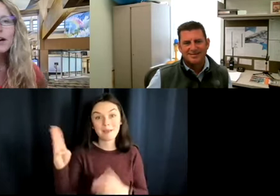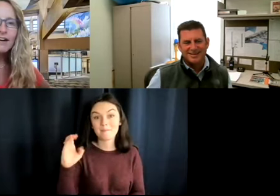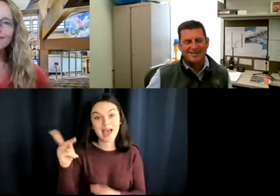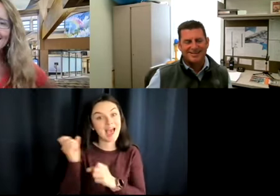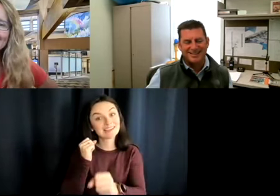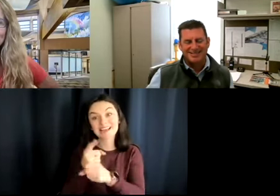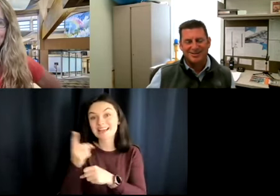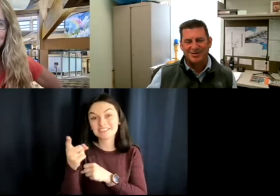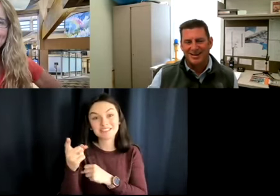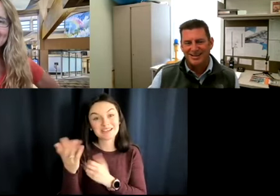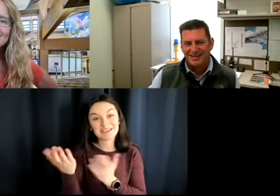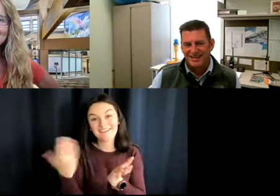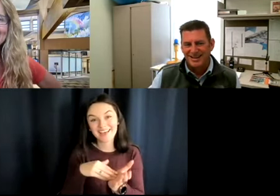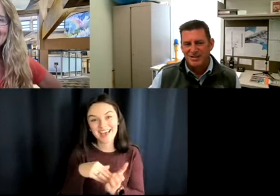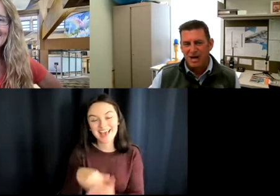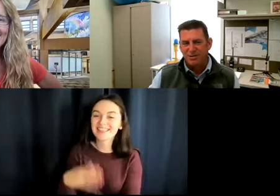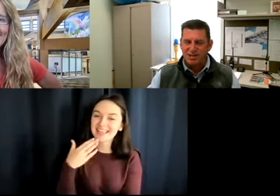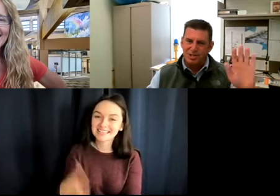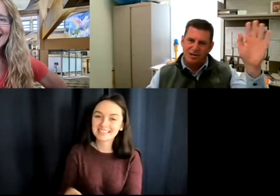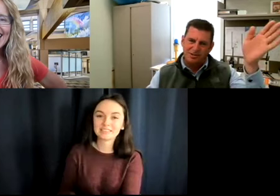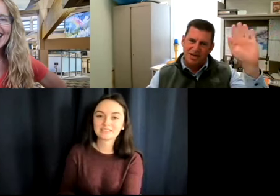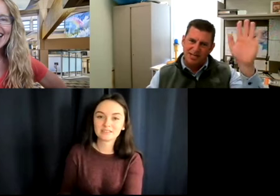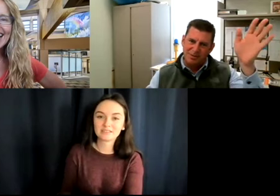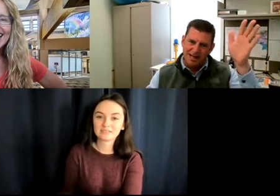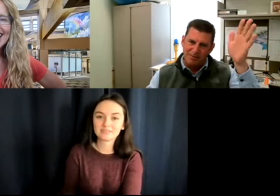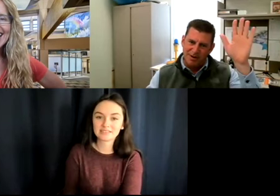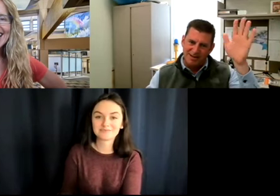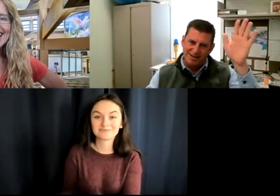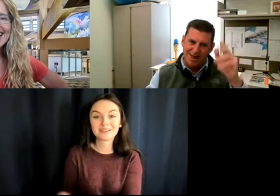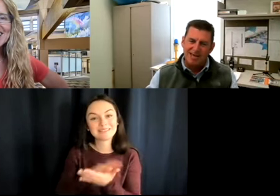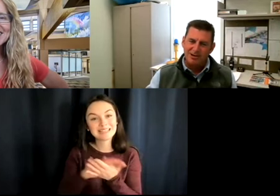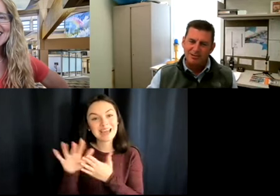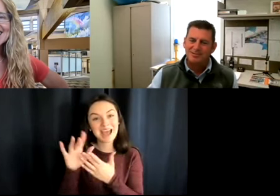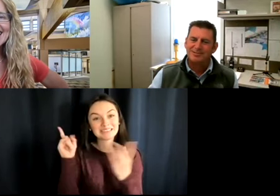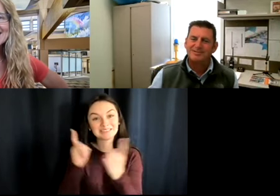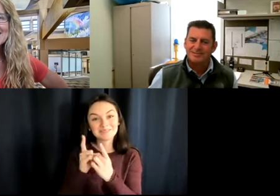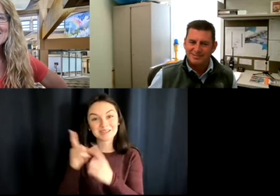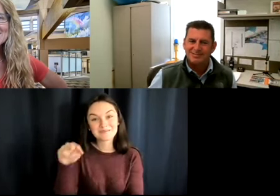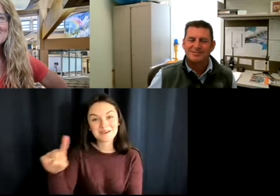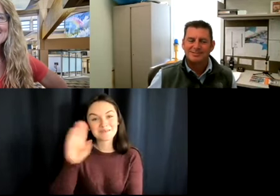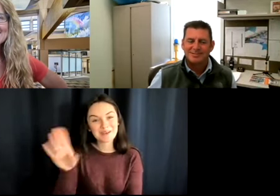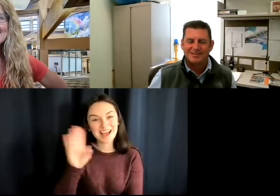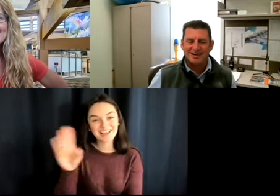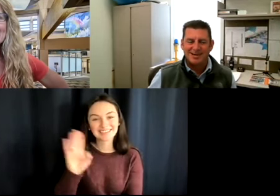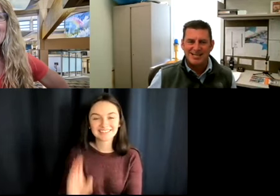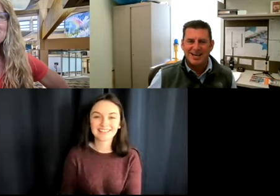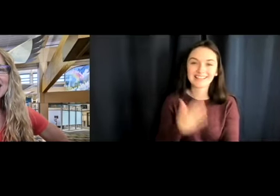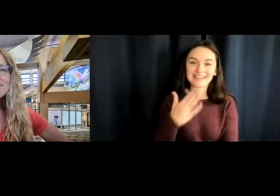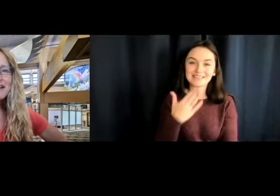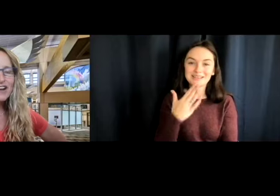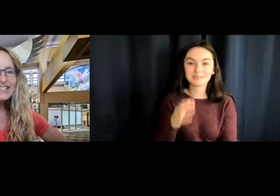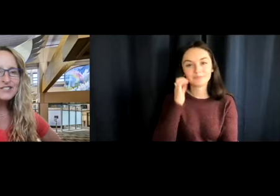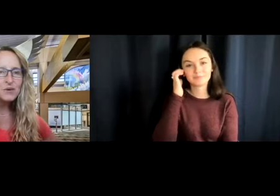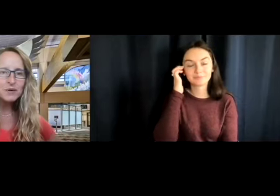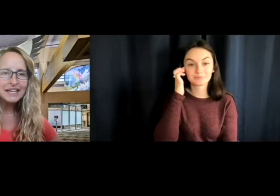some more. Thank you so much. It was my pleasure and it was nice meeting everybody. Thank you. Thank you. All